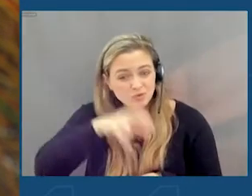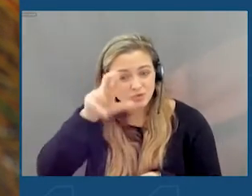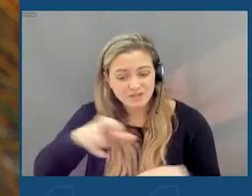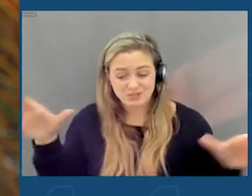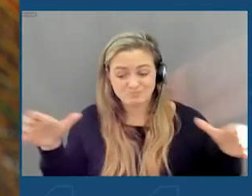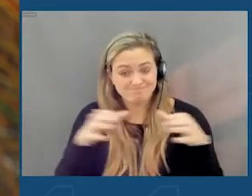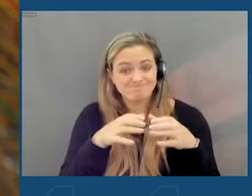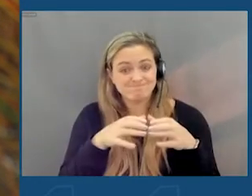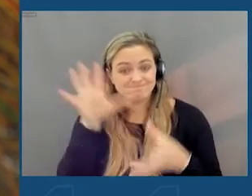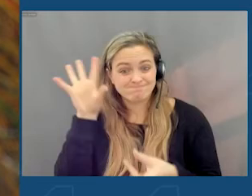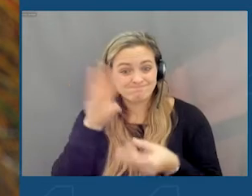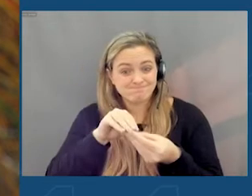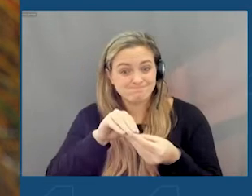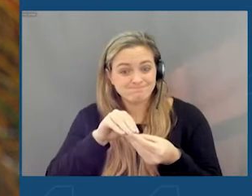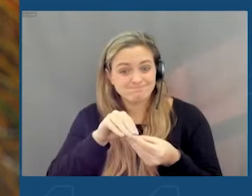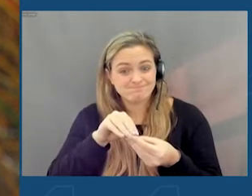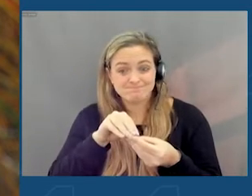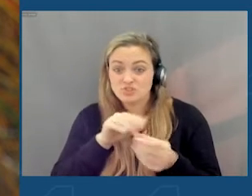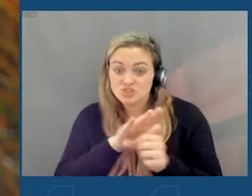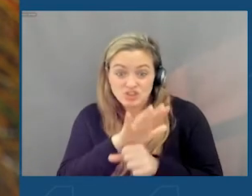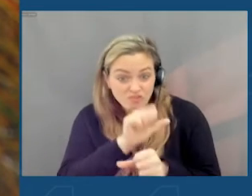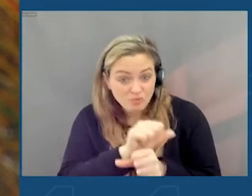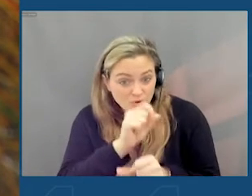combined. Plenty of work, right?